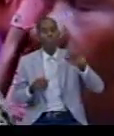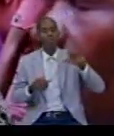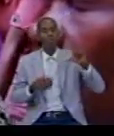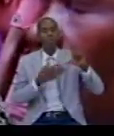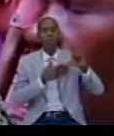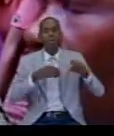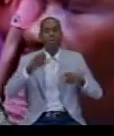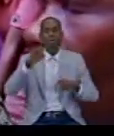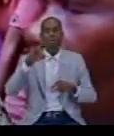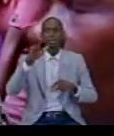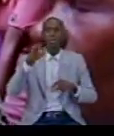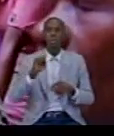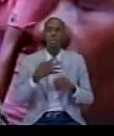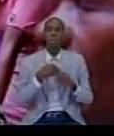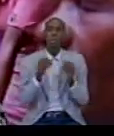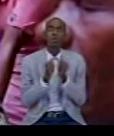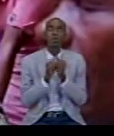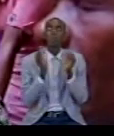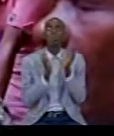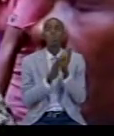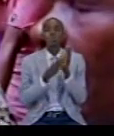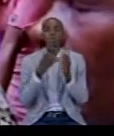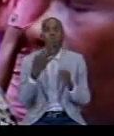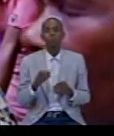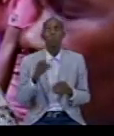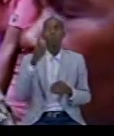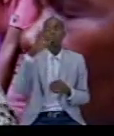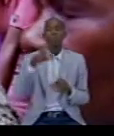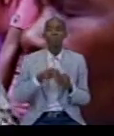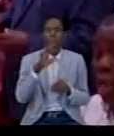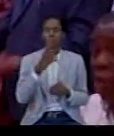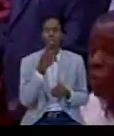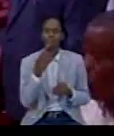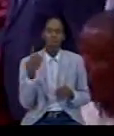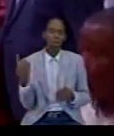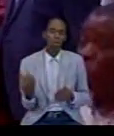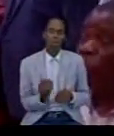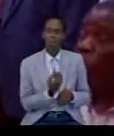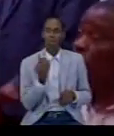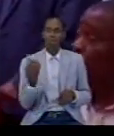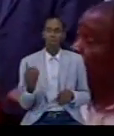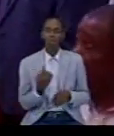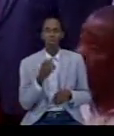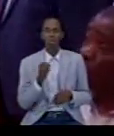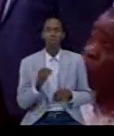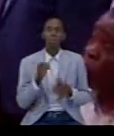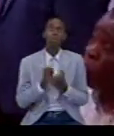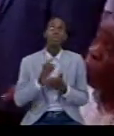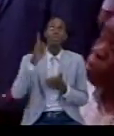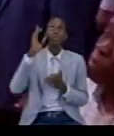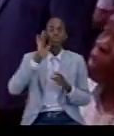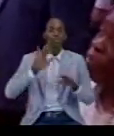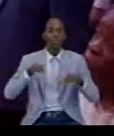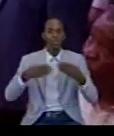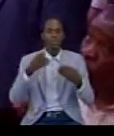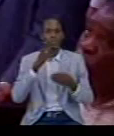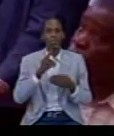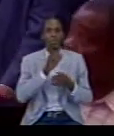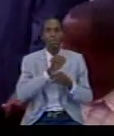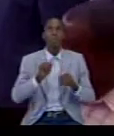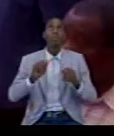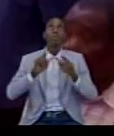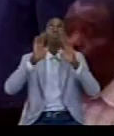it's the praise of God in your mouth perpetually that will grant you that miraculous